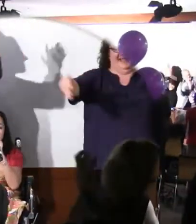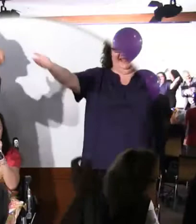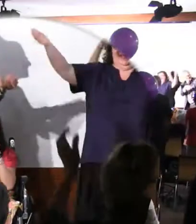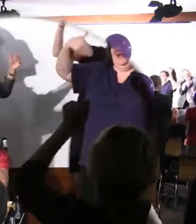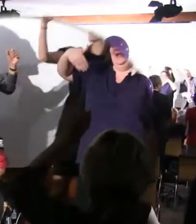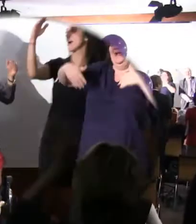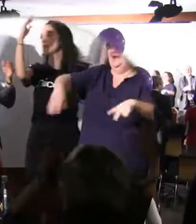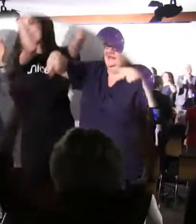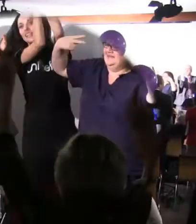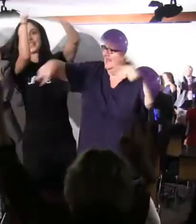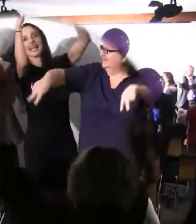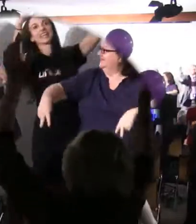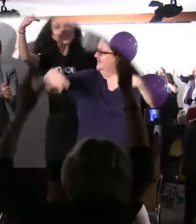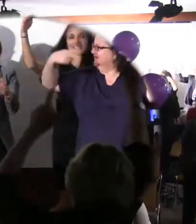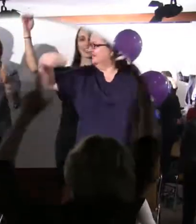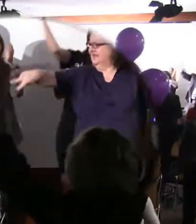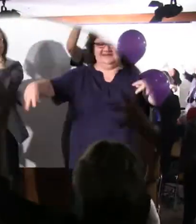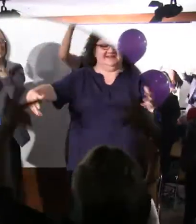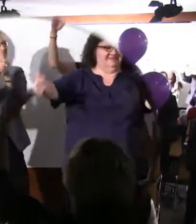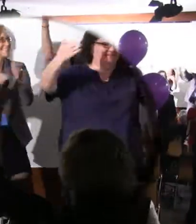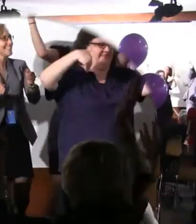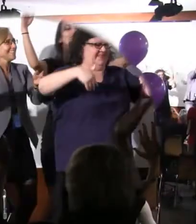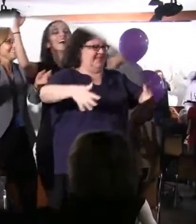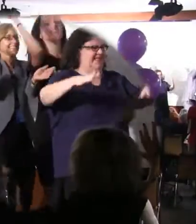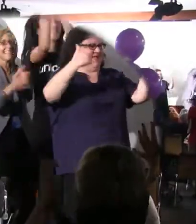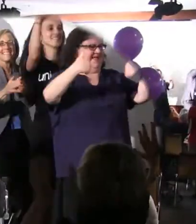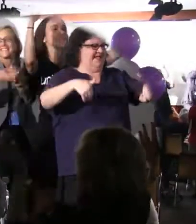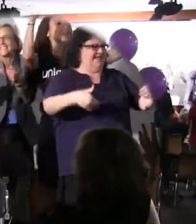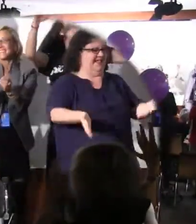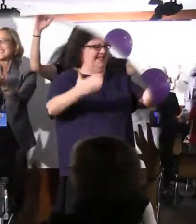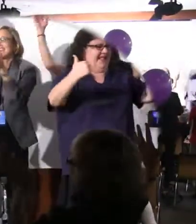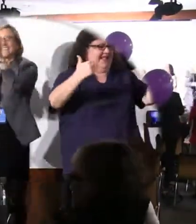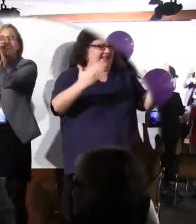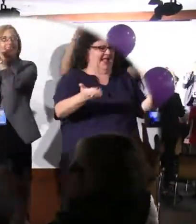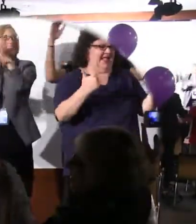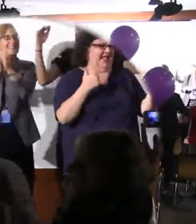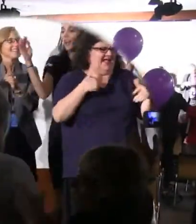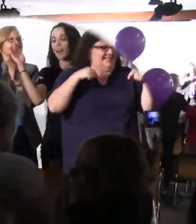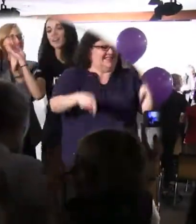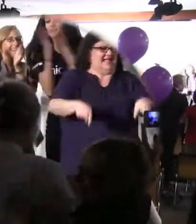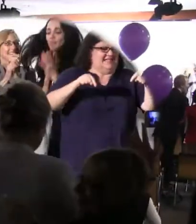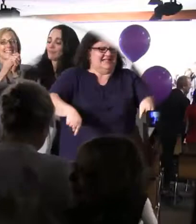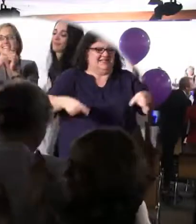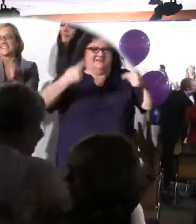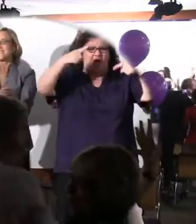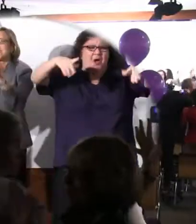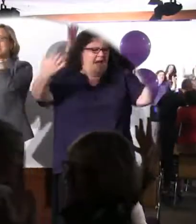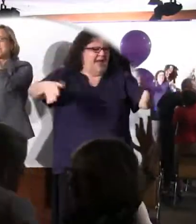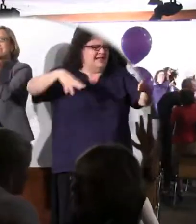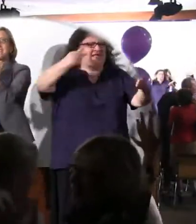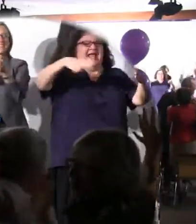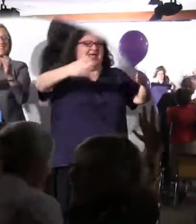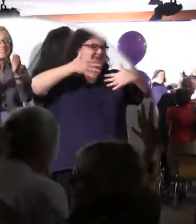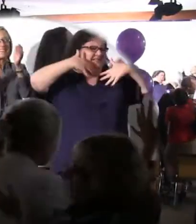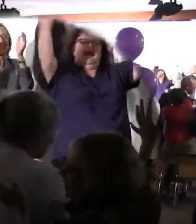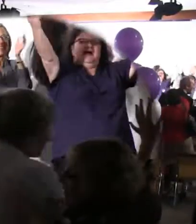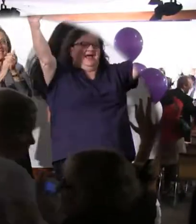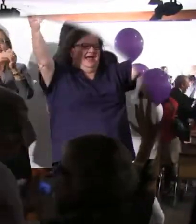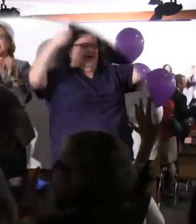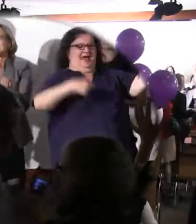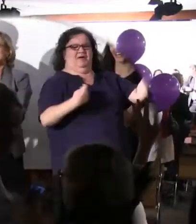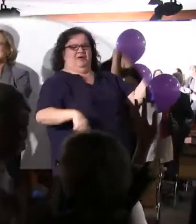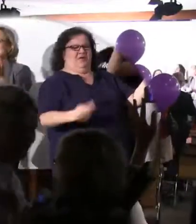When the night says hello, yeah, get ready to go. Turn it up, turn it loose. Yeah, you got